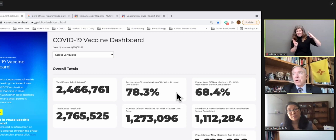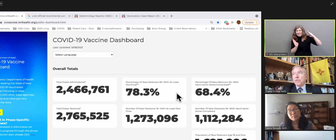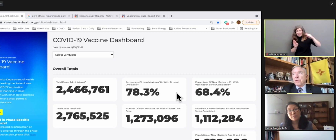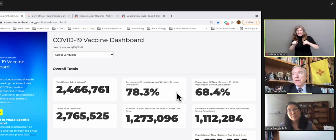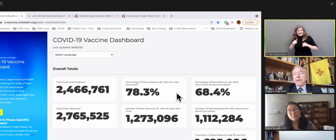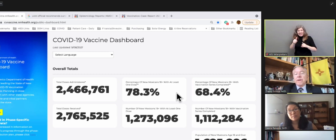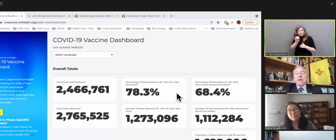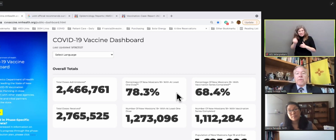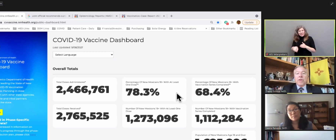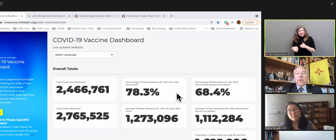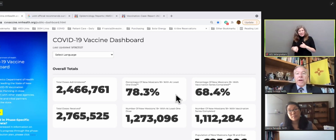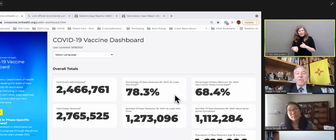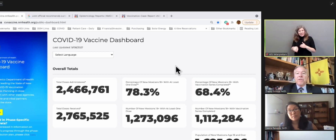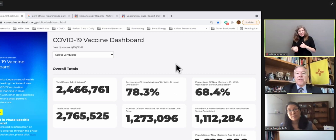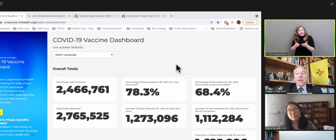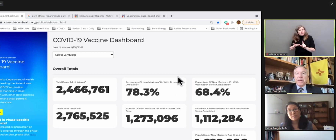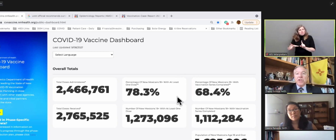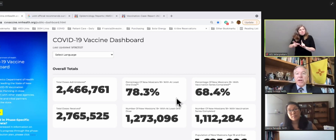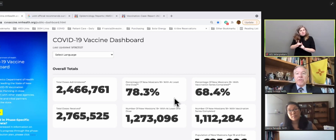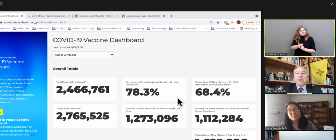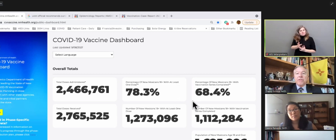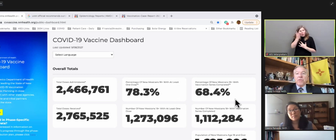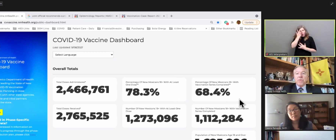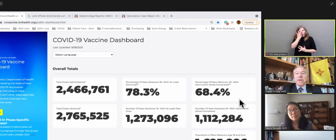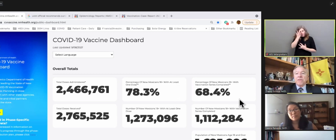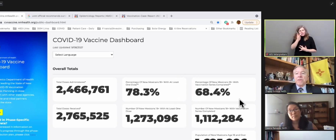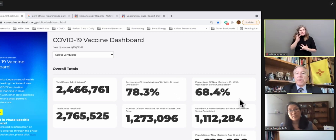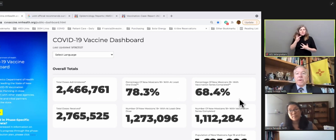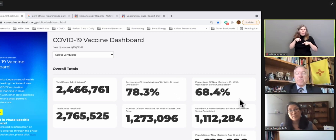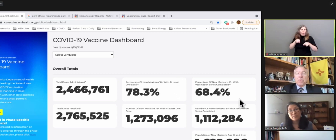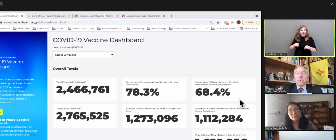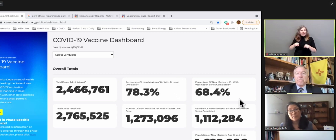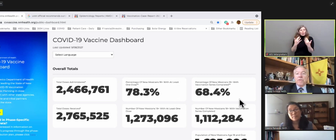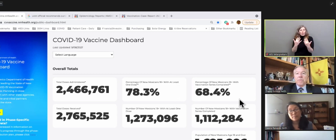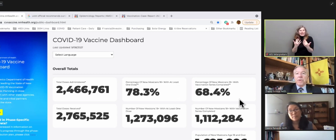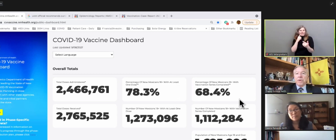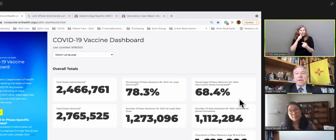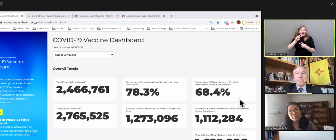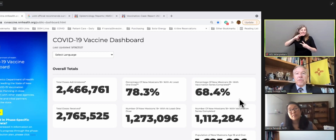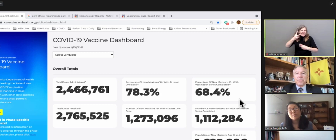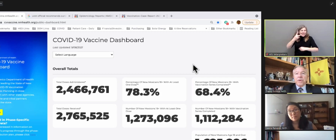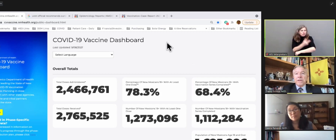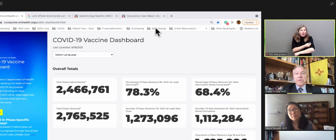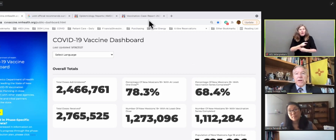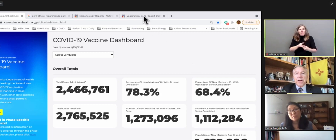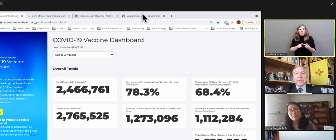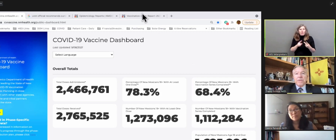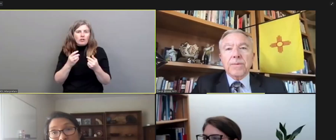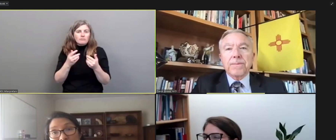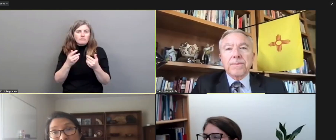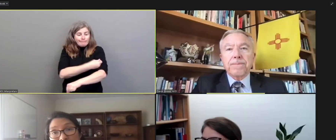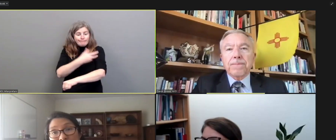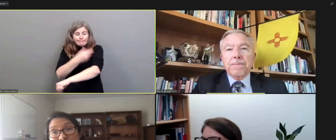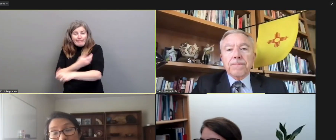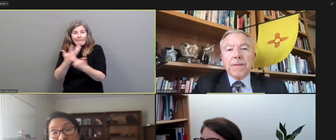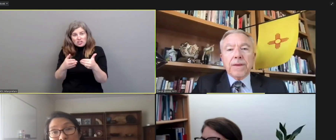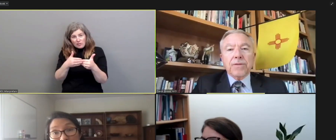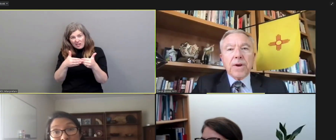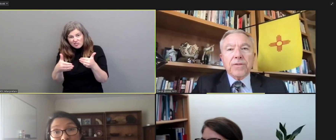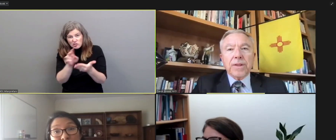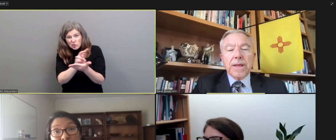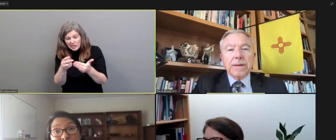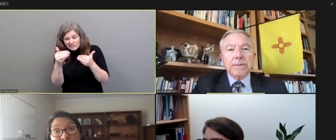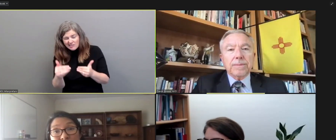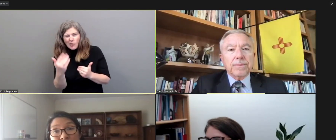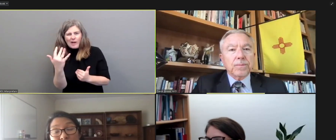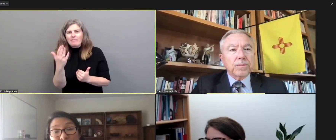acquired COVID while they're waiting for their second shot, or that 2 weeks more for immunity for those who got 2 shots. So thanks for